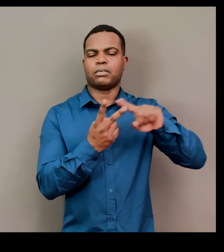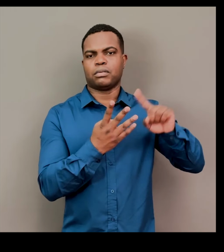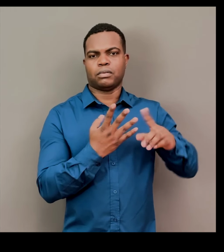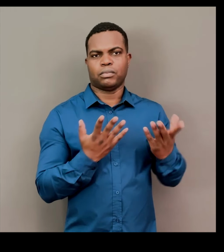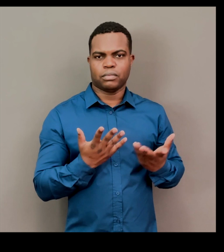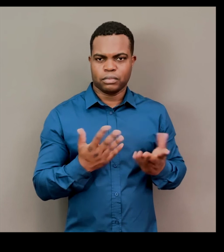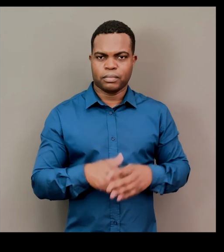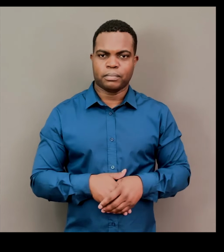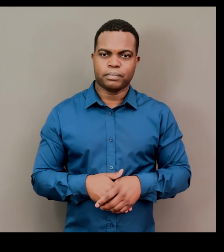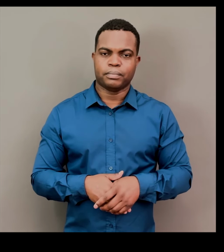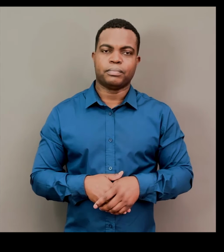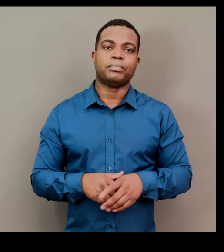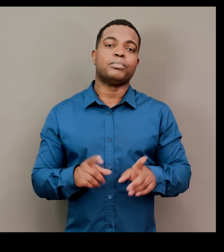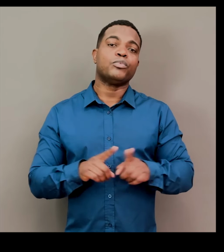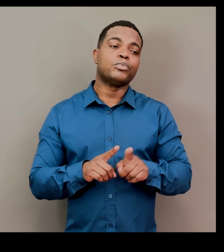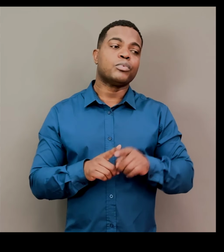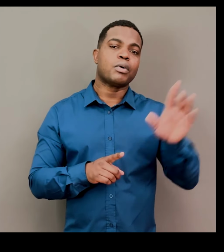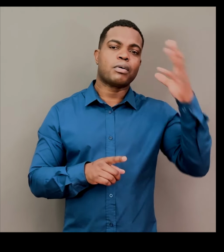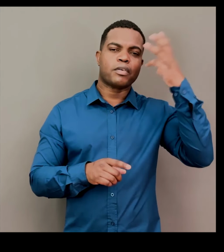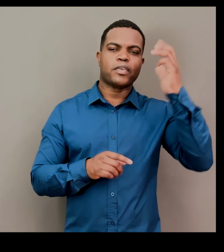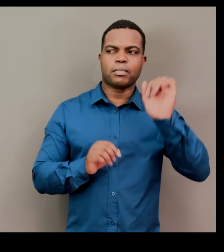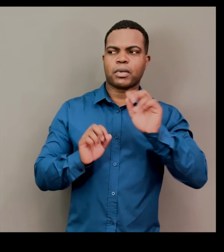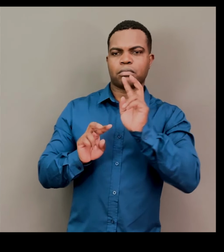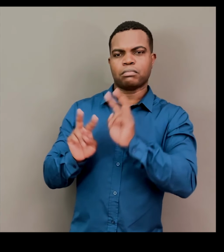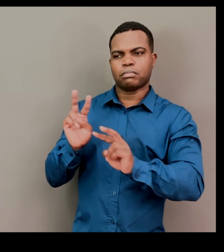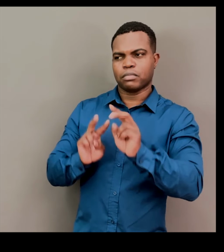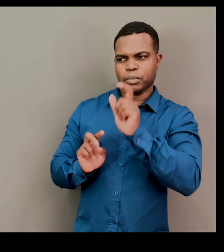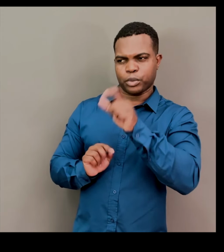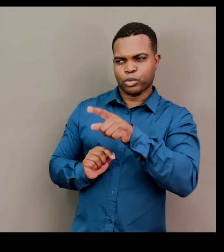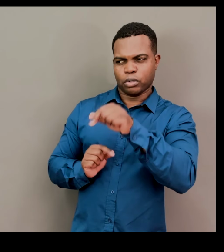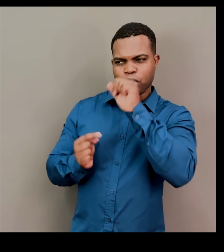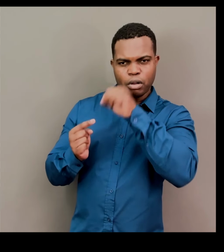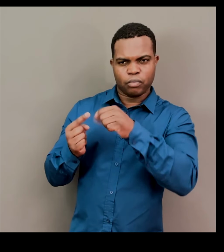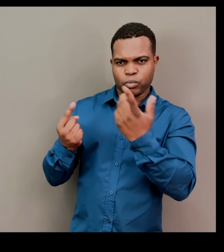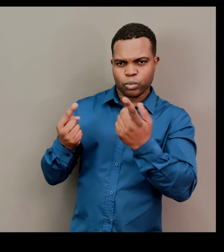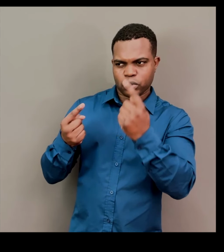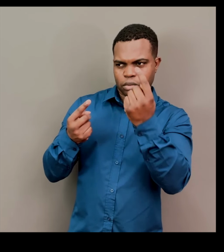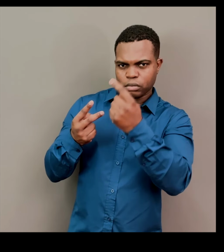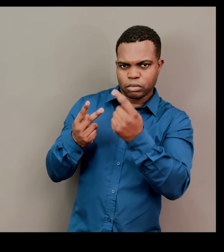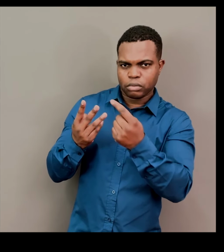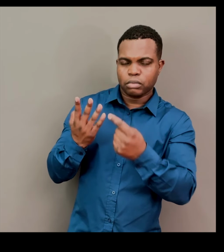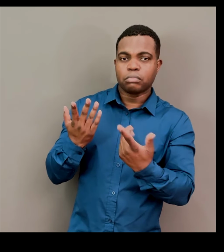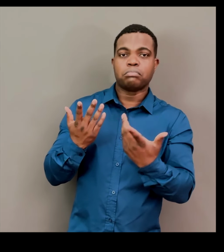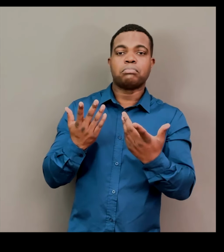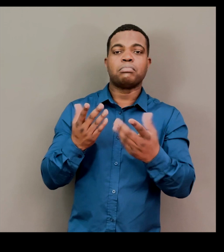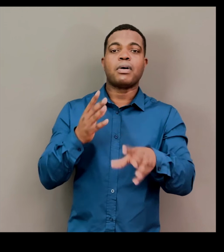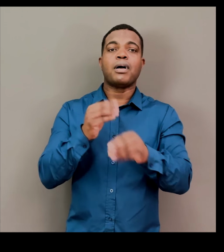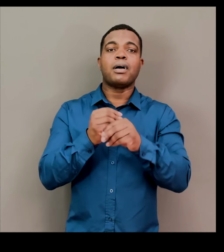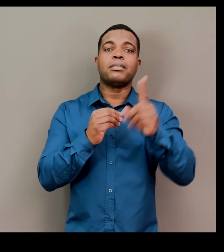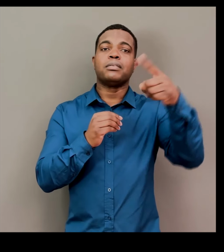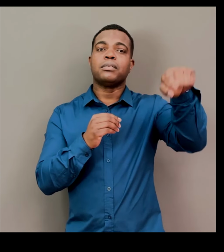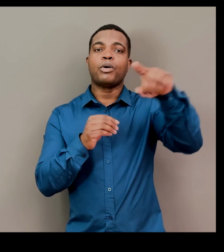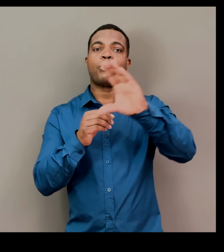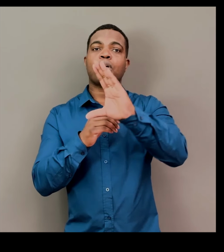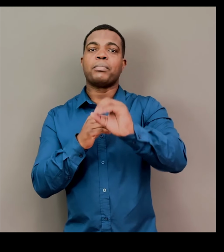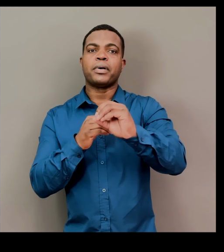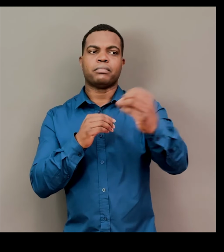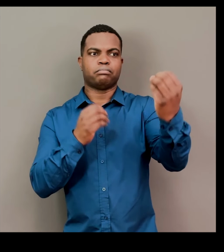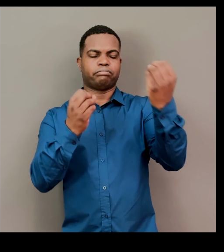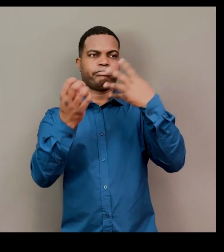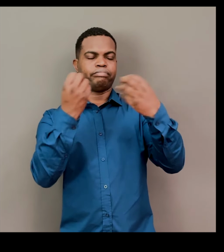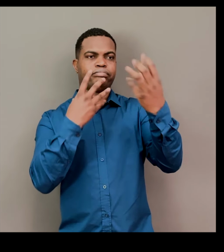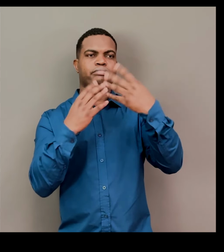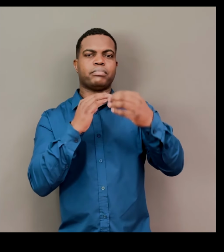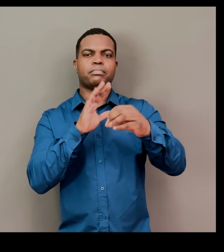individuals with personalized ads and messages, or to simply